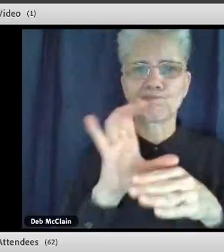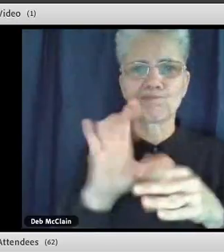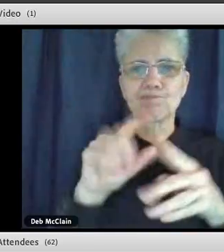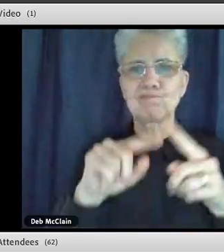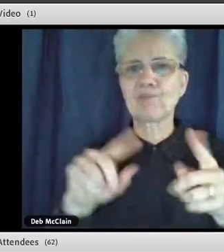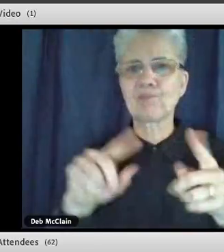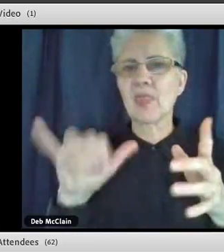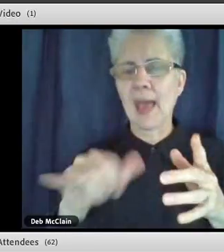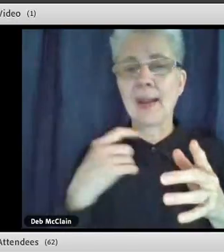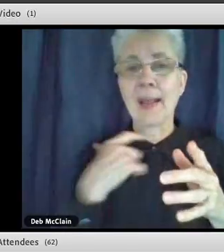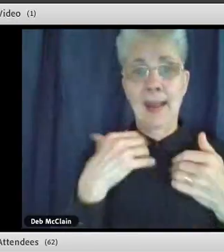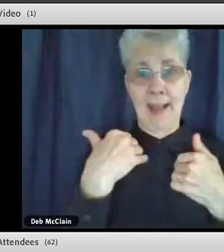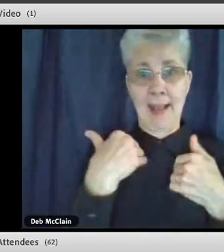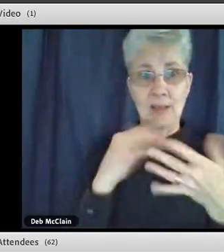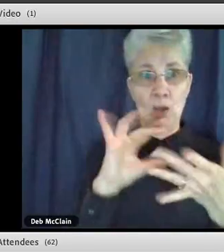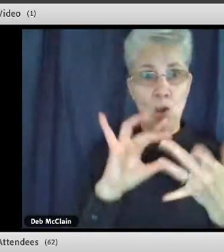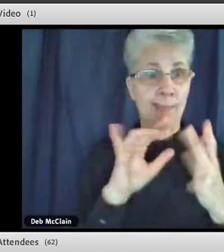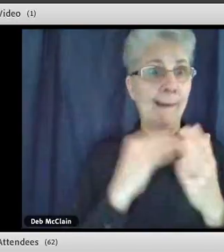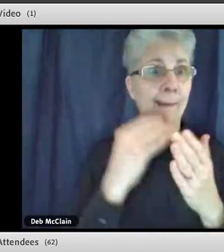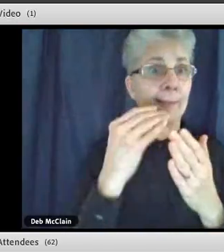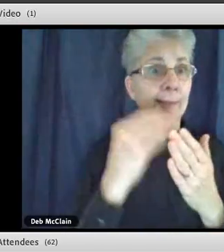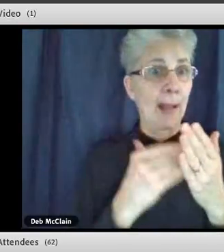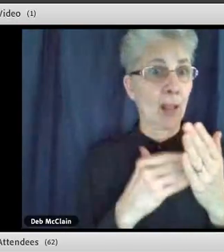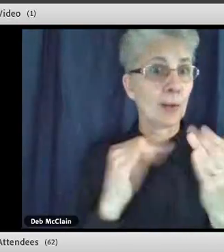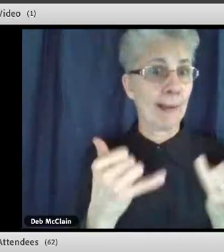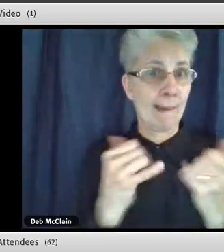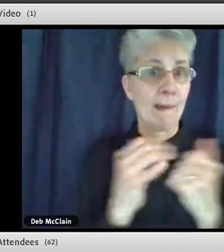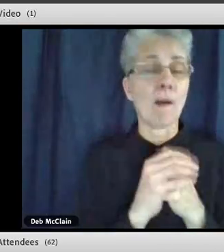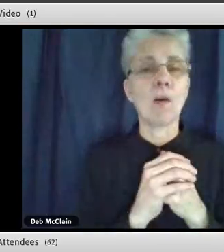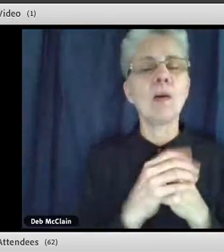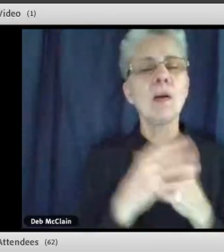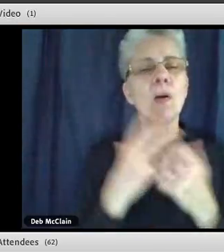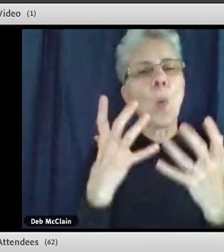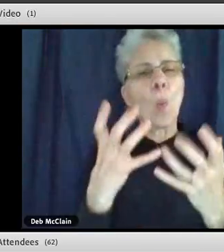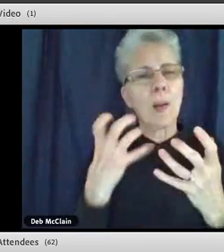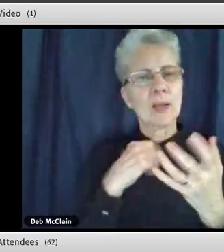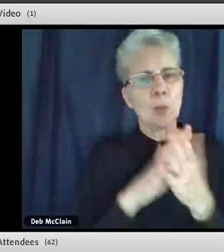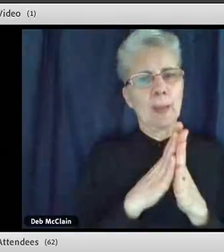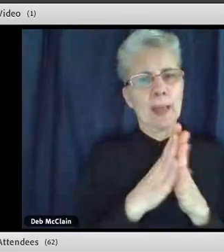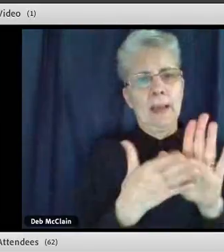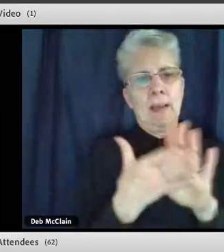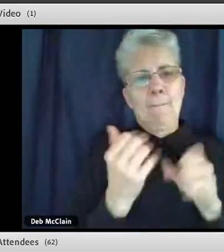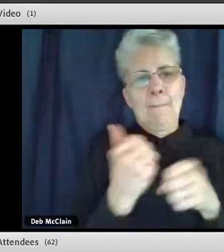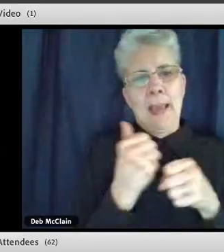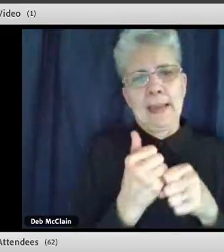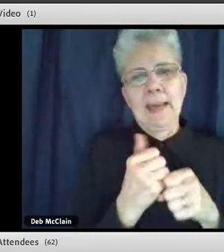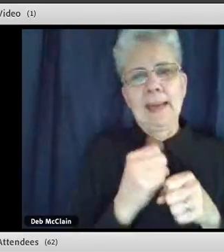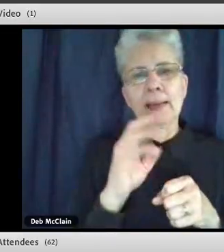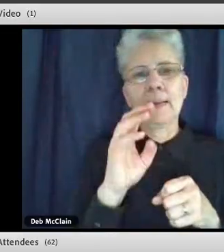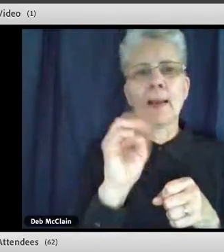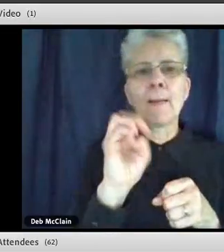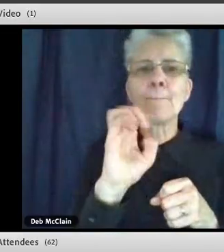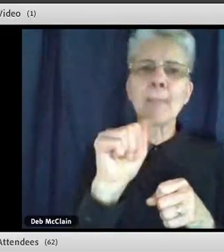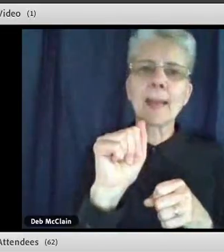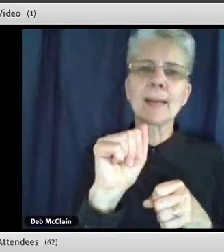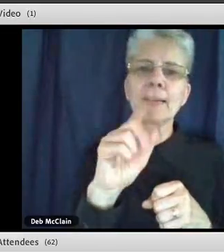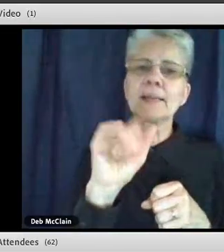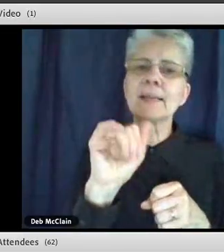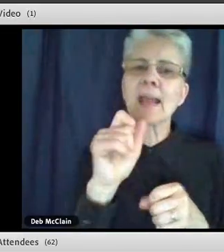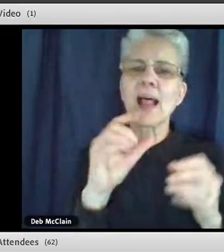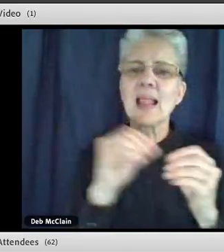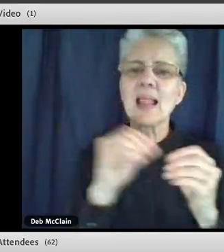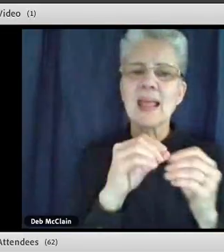us having online catalogs. They wanted us to be producing metadata that's less kind of card